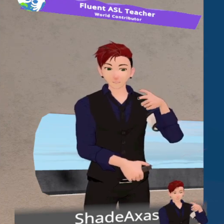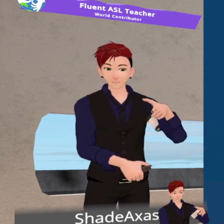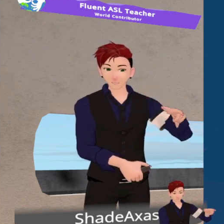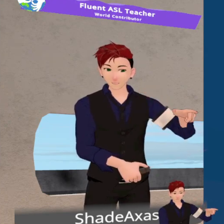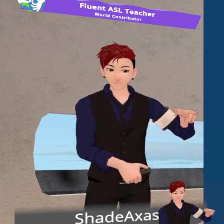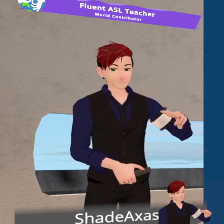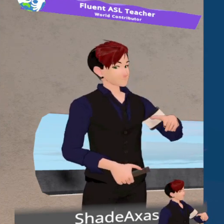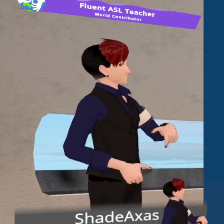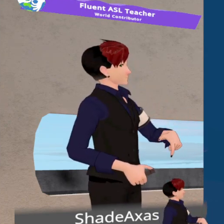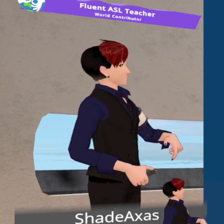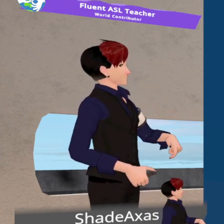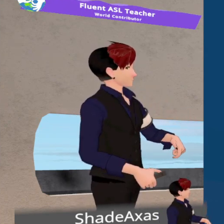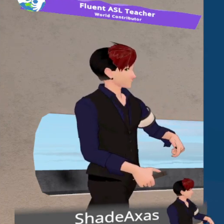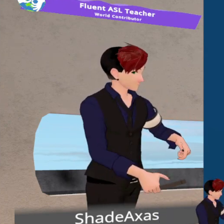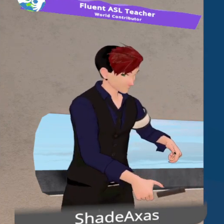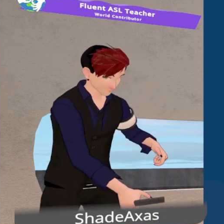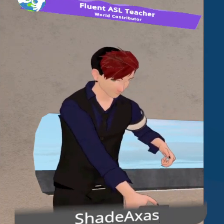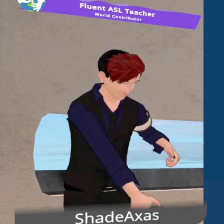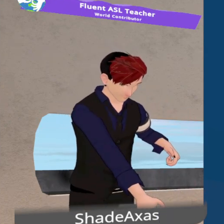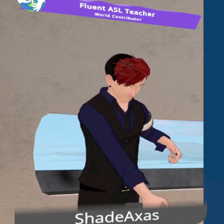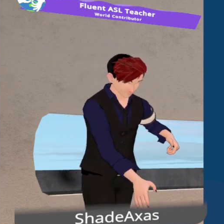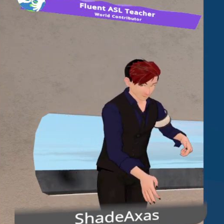a Japanese sign language.